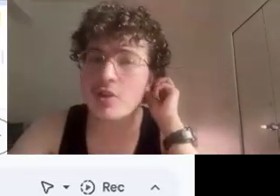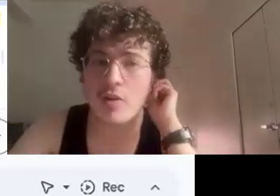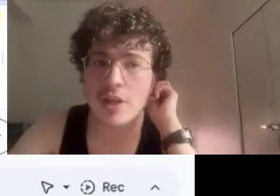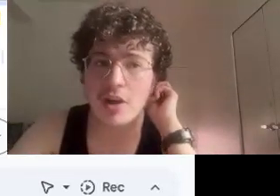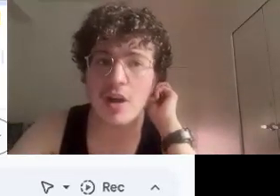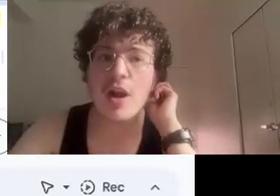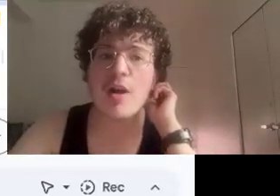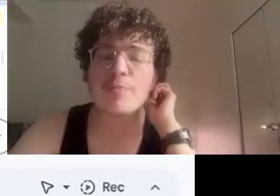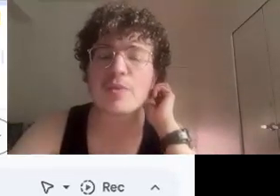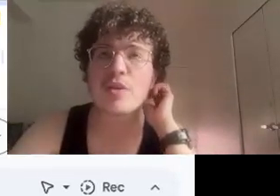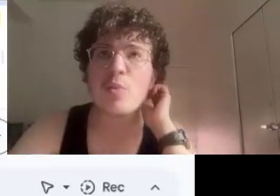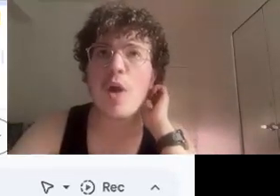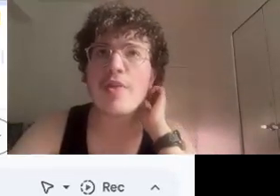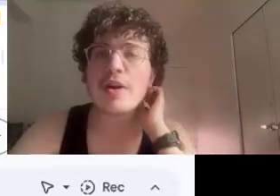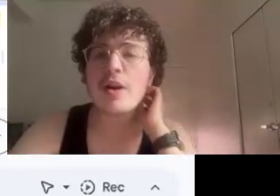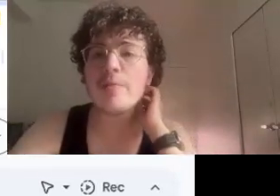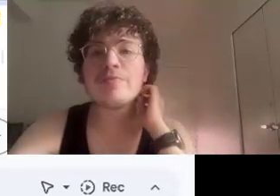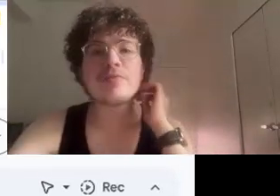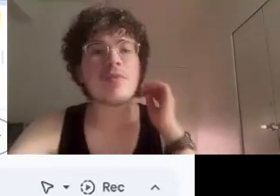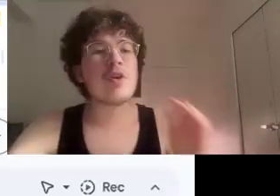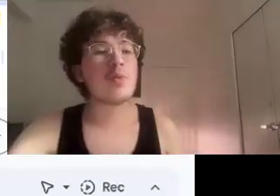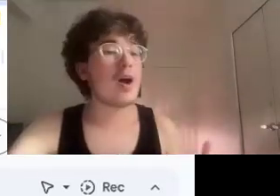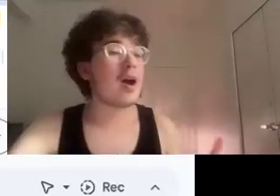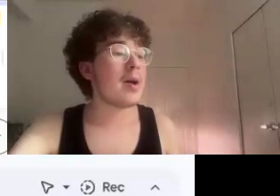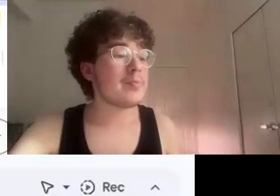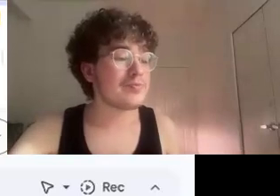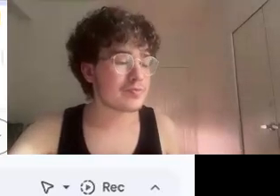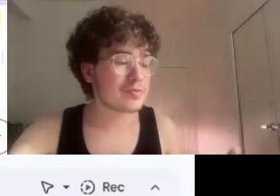Okay, here we go. Can we all see this okay?